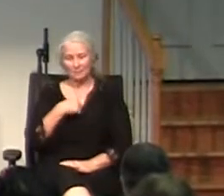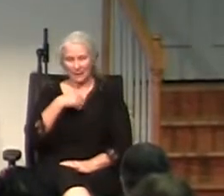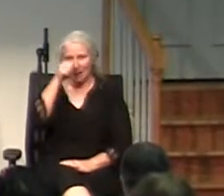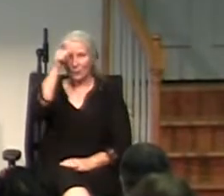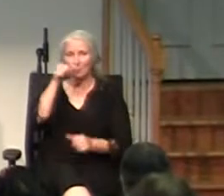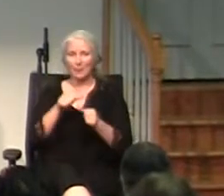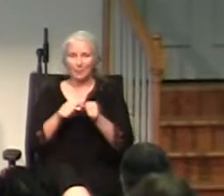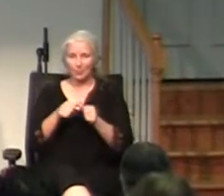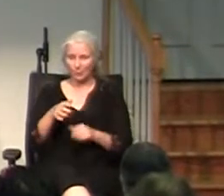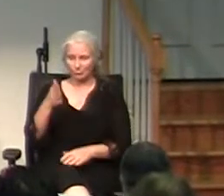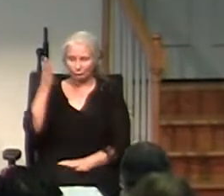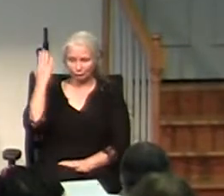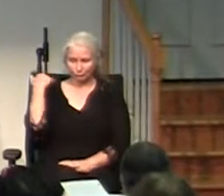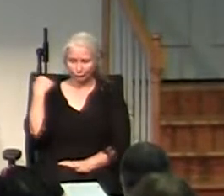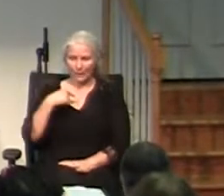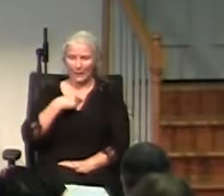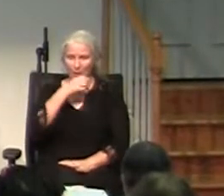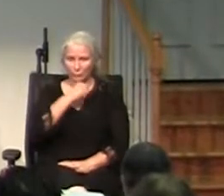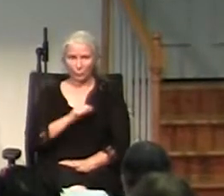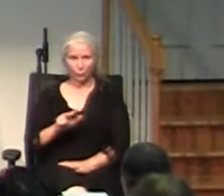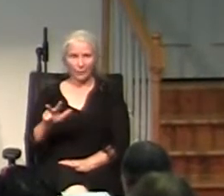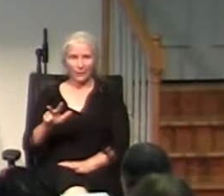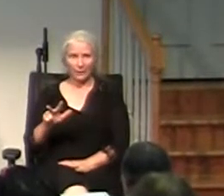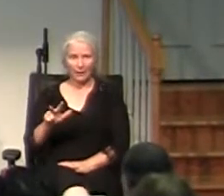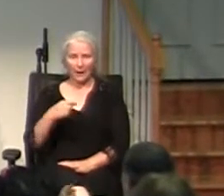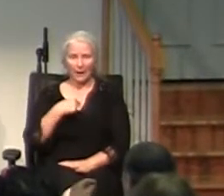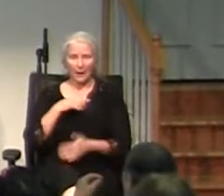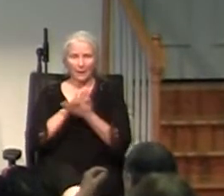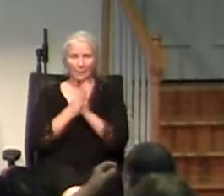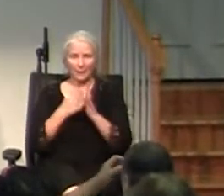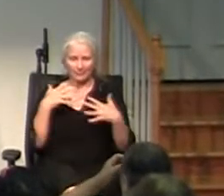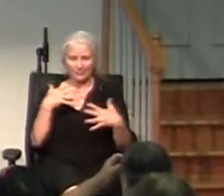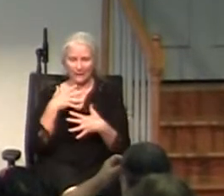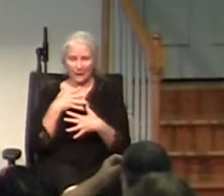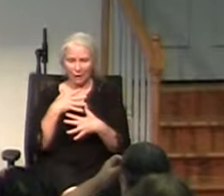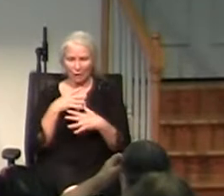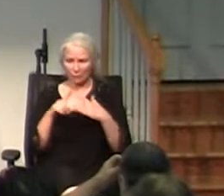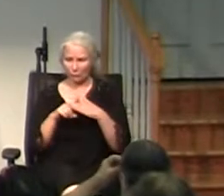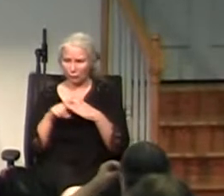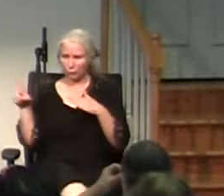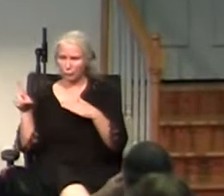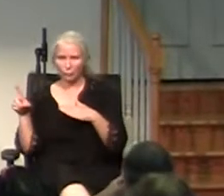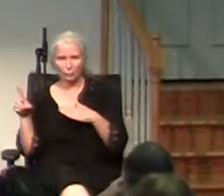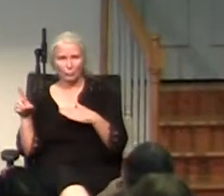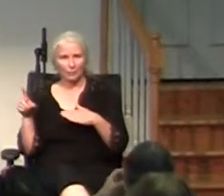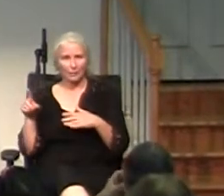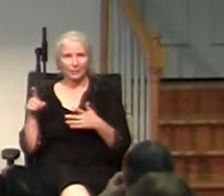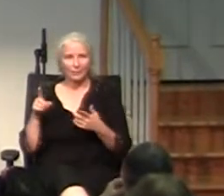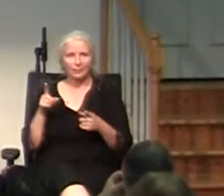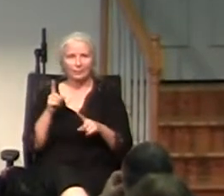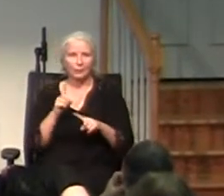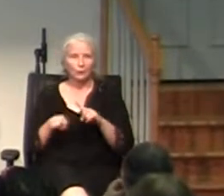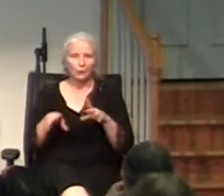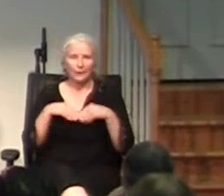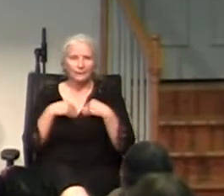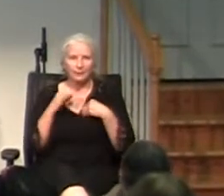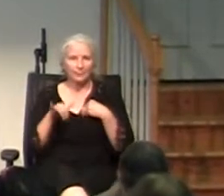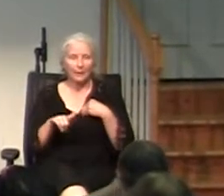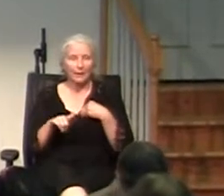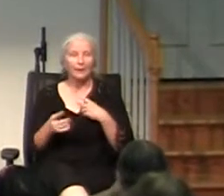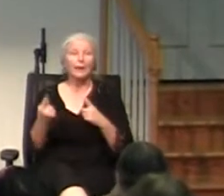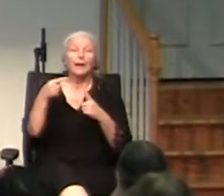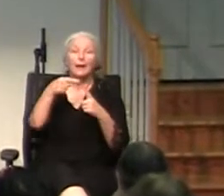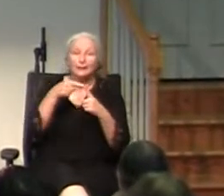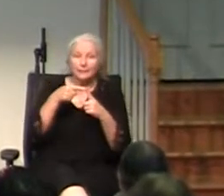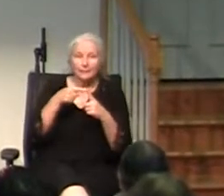said, it terrified me. I would run out of the room. She just could not come, naturally, she couldn't come to grips with it until she heard the good news